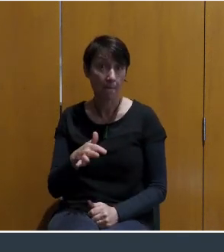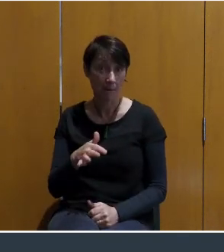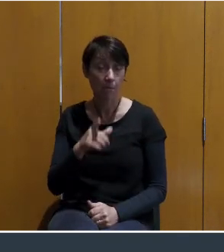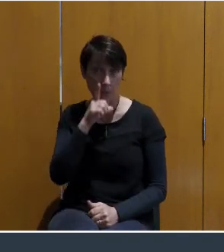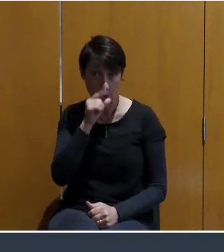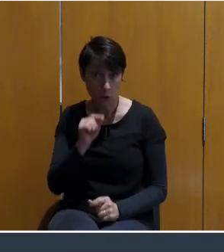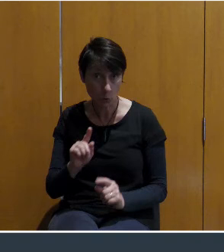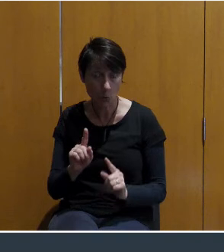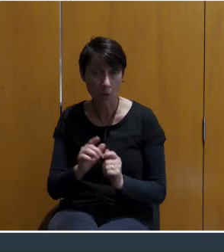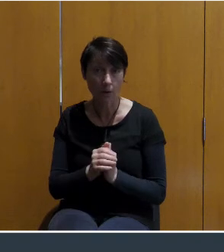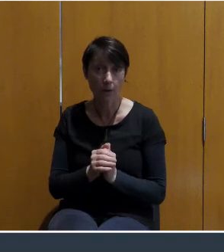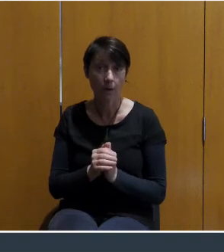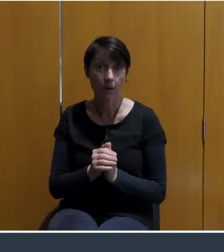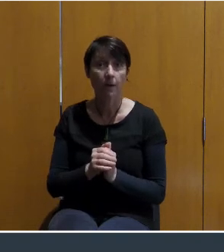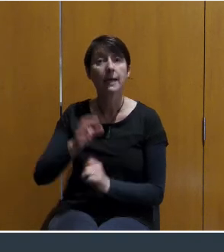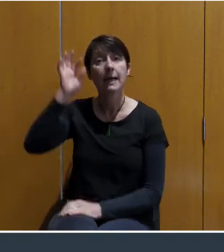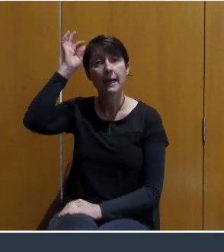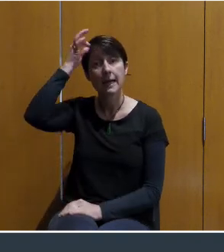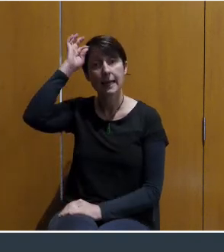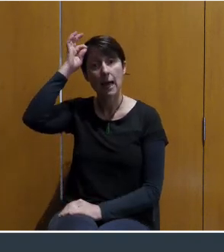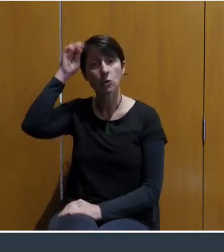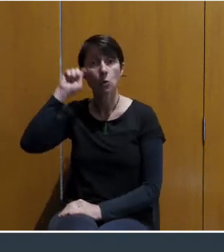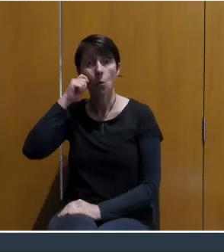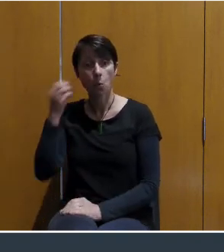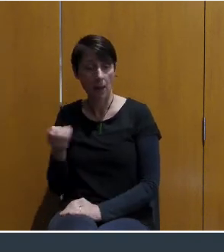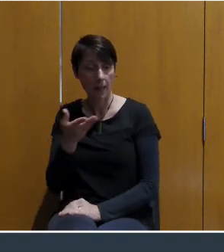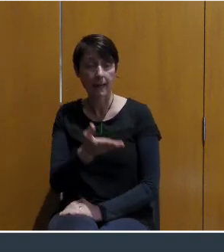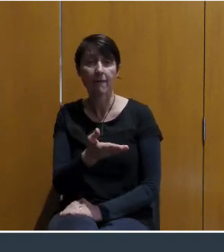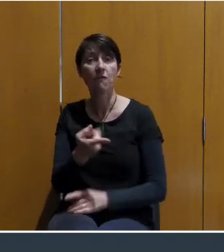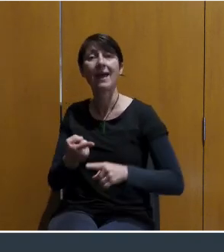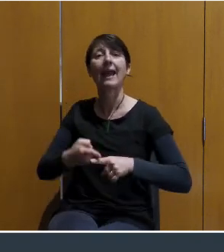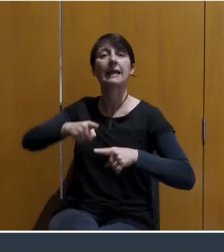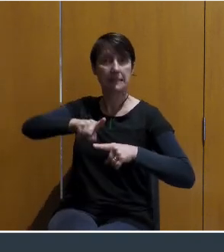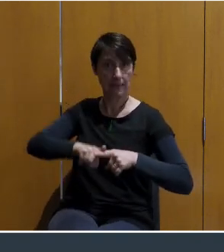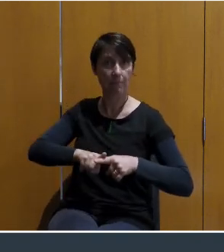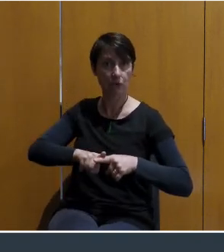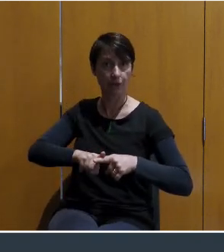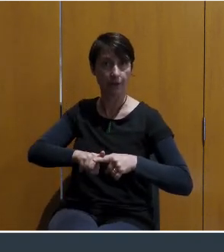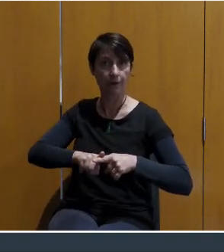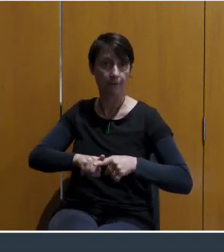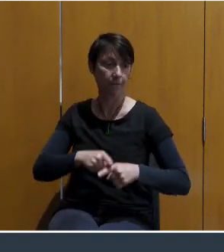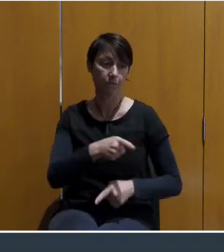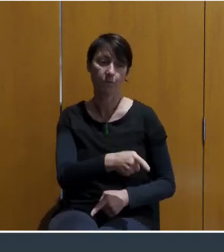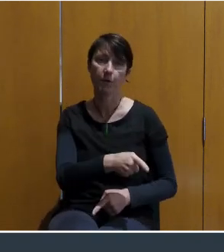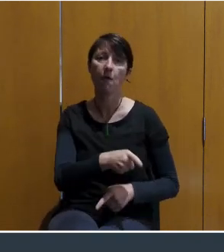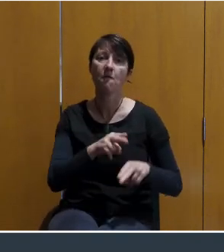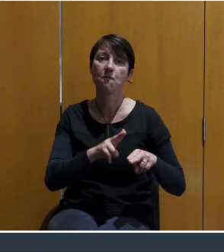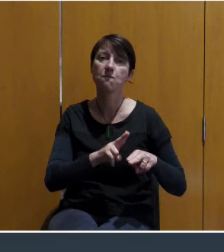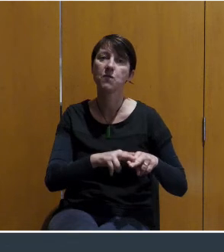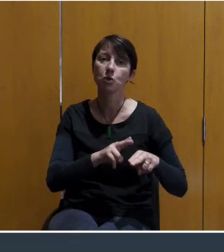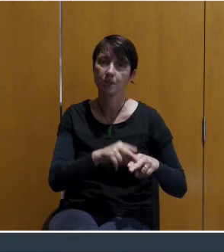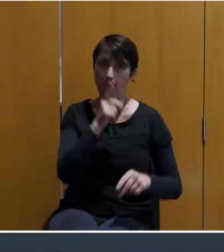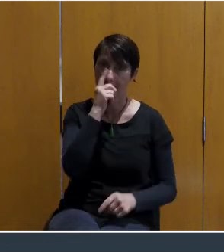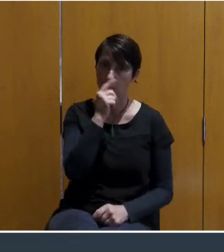basically the council allows an exemption for people fostering for licensed charities. So those are 2 options which you may